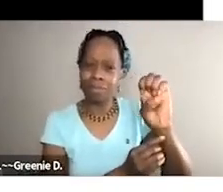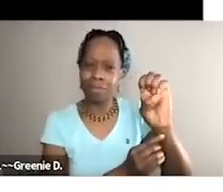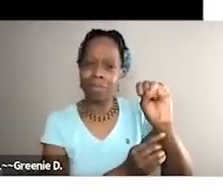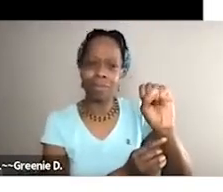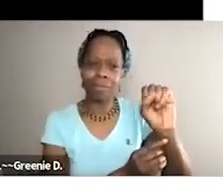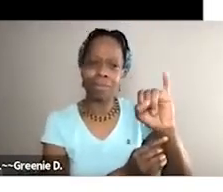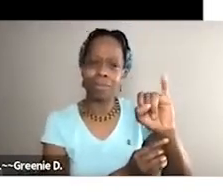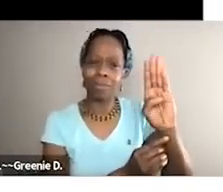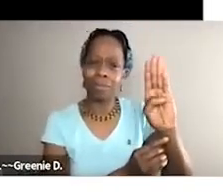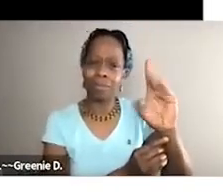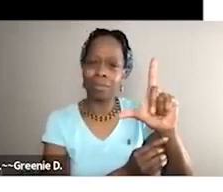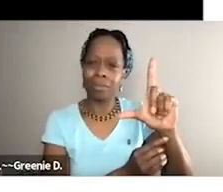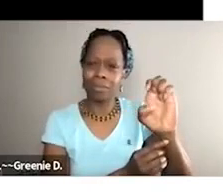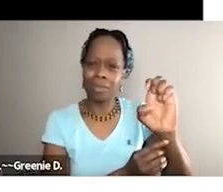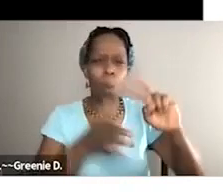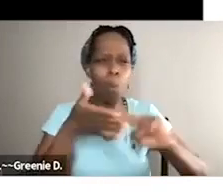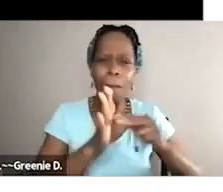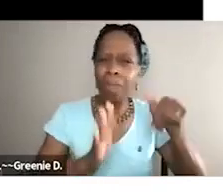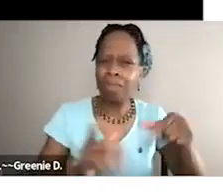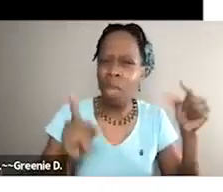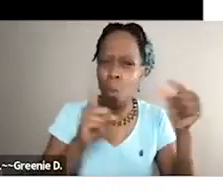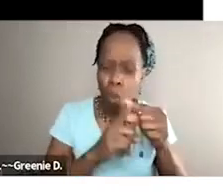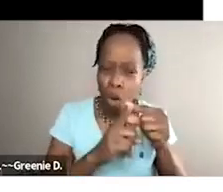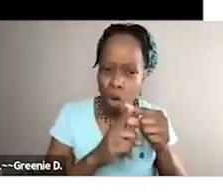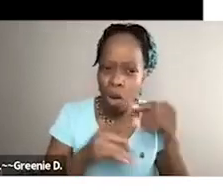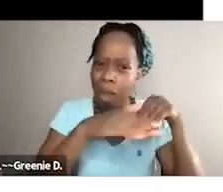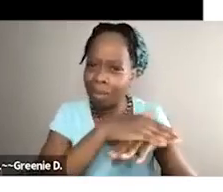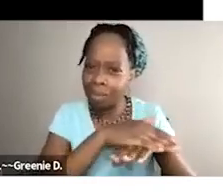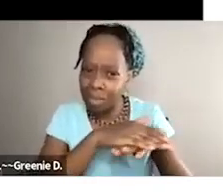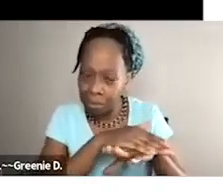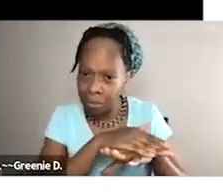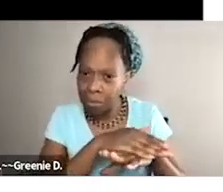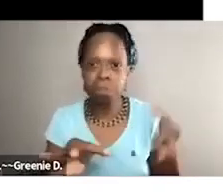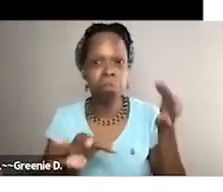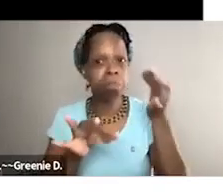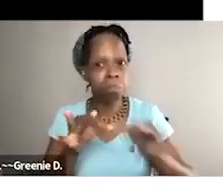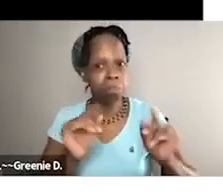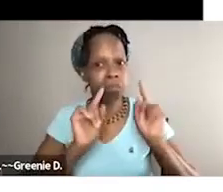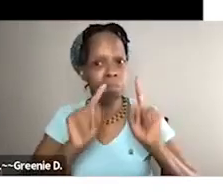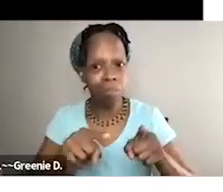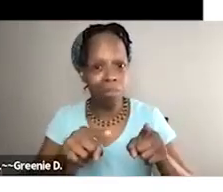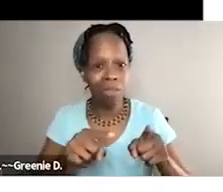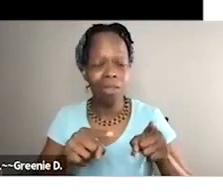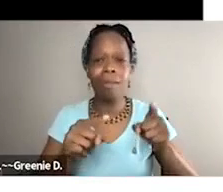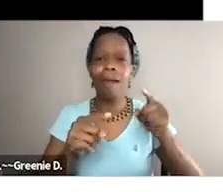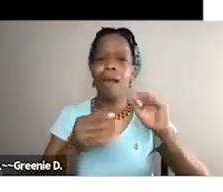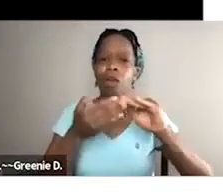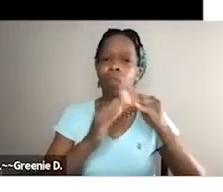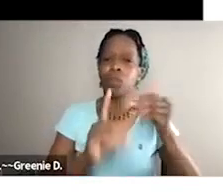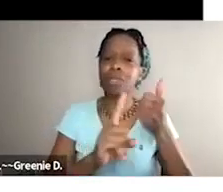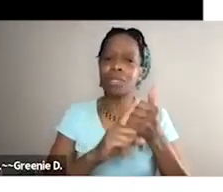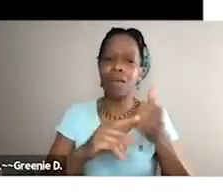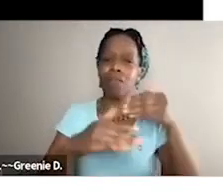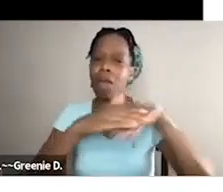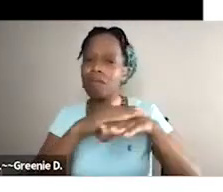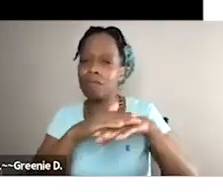Simply, it's a community that's equally available to all, but beyond that, to be